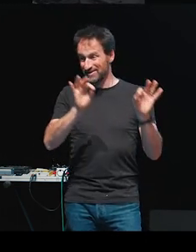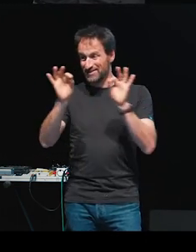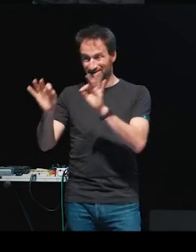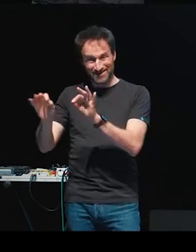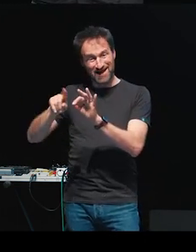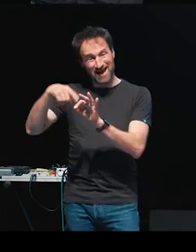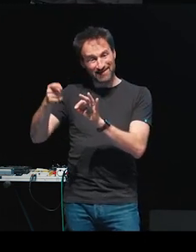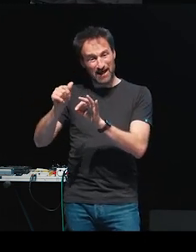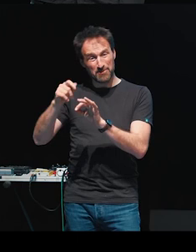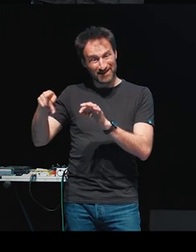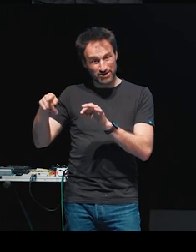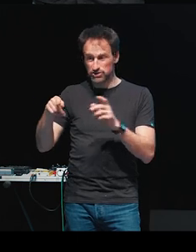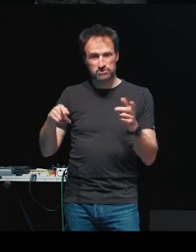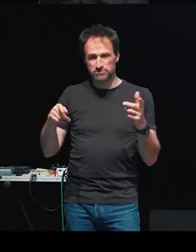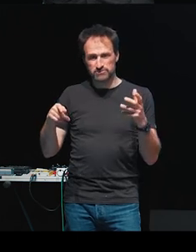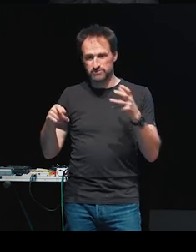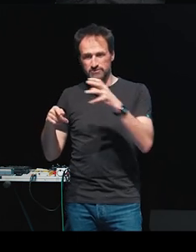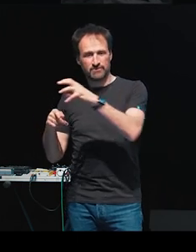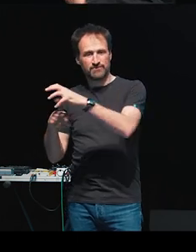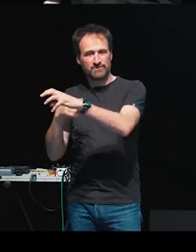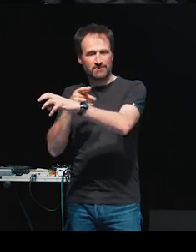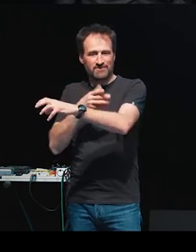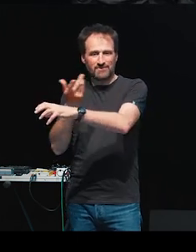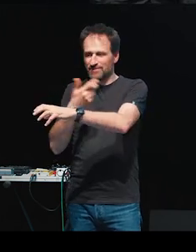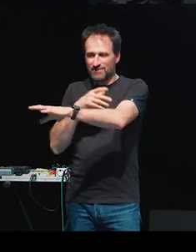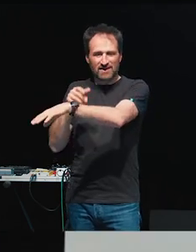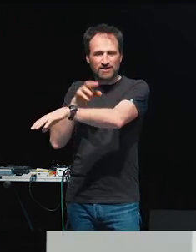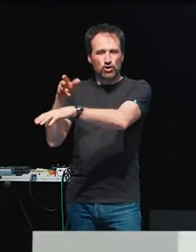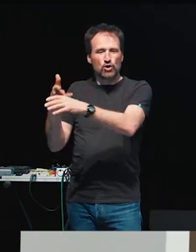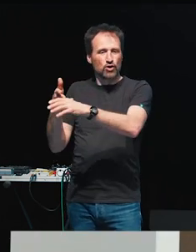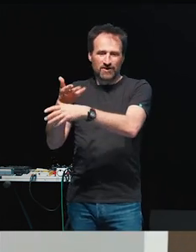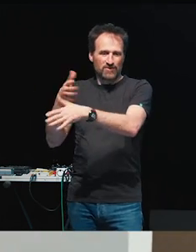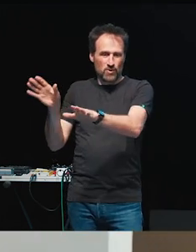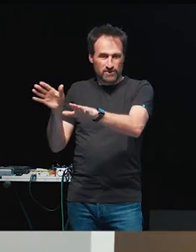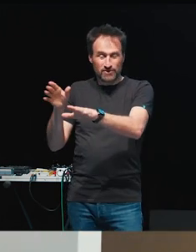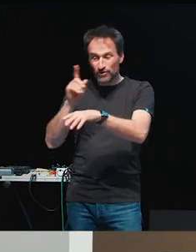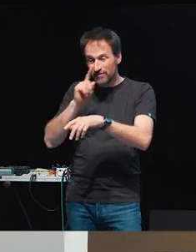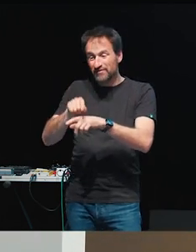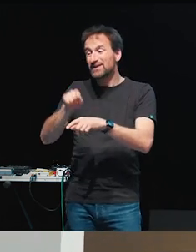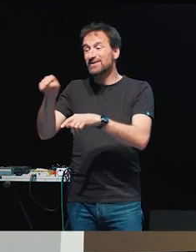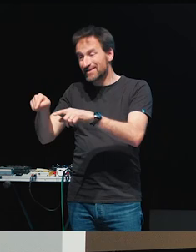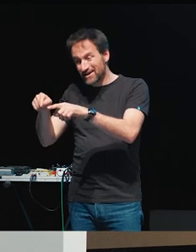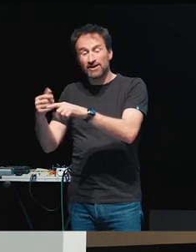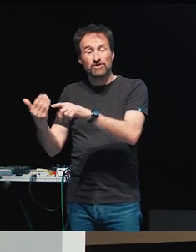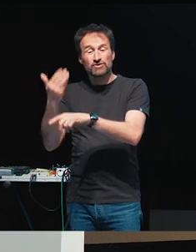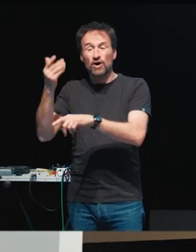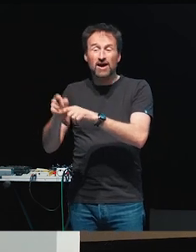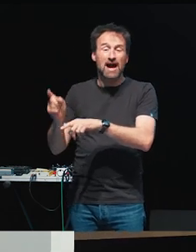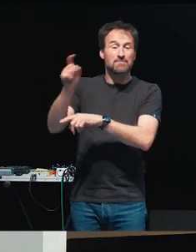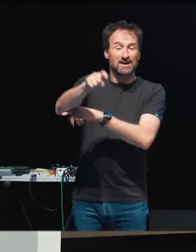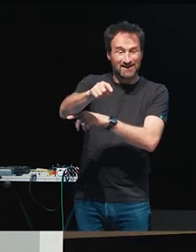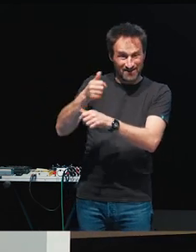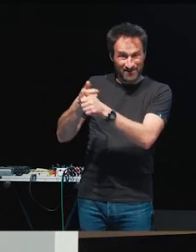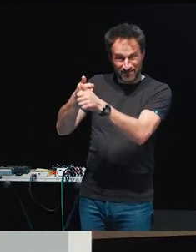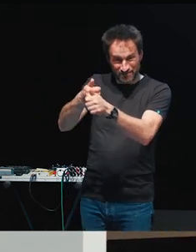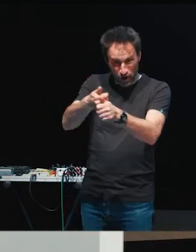application. And you also have to load new single-page applications when you follow a hyperlink. And this is